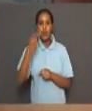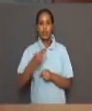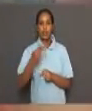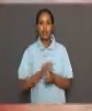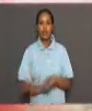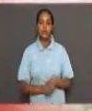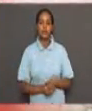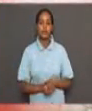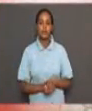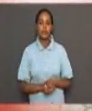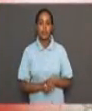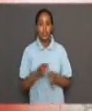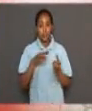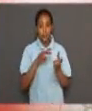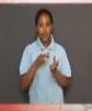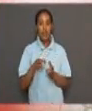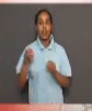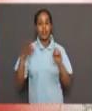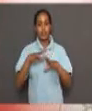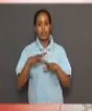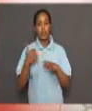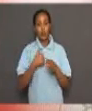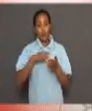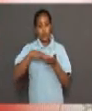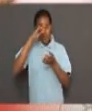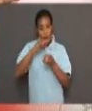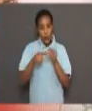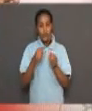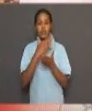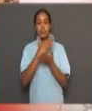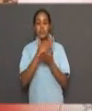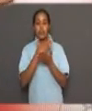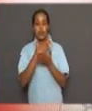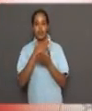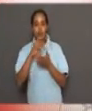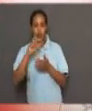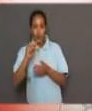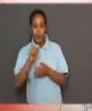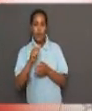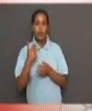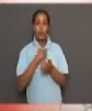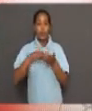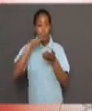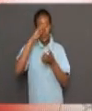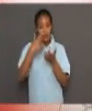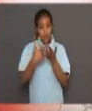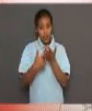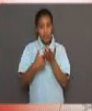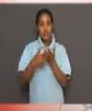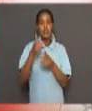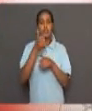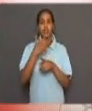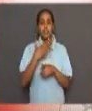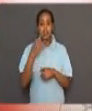streetlights. In today's lesson, we learned about sodium. We learned that this